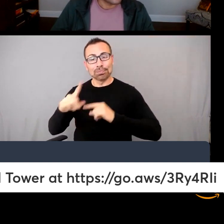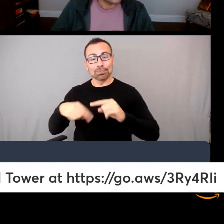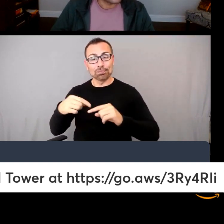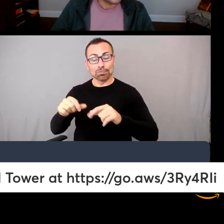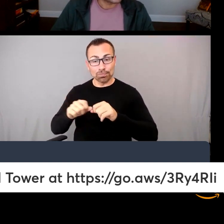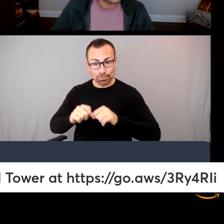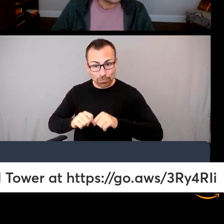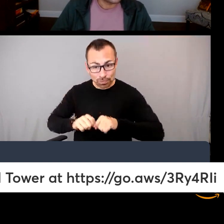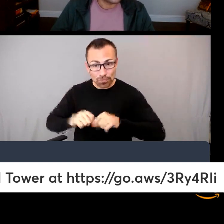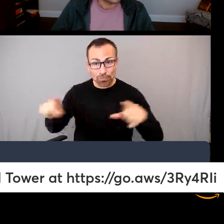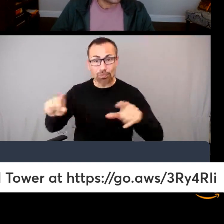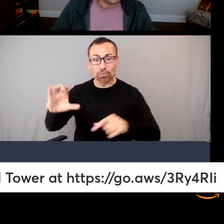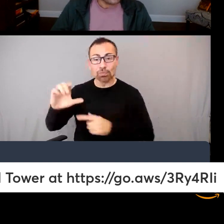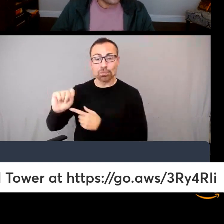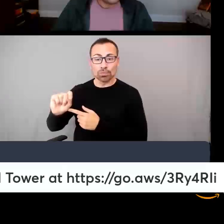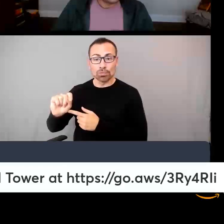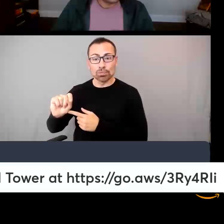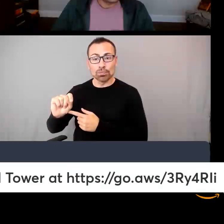as I